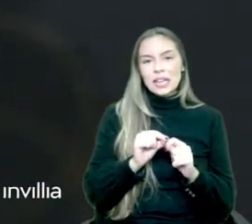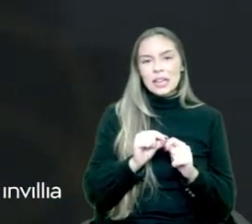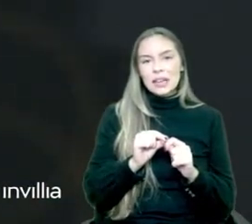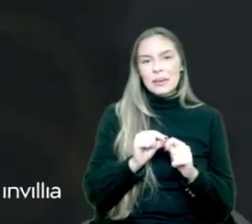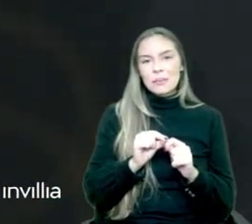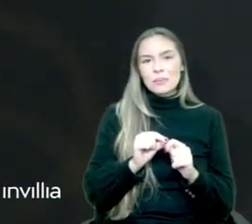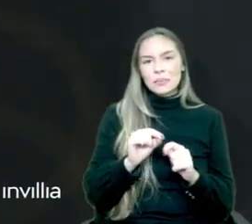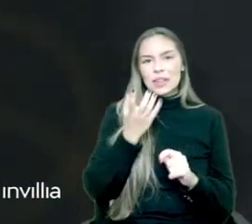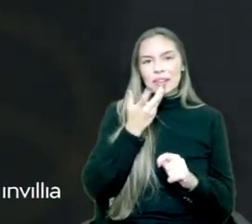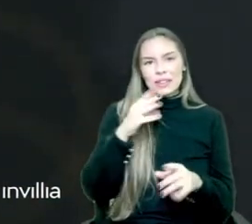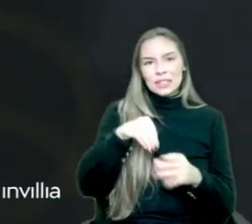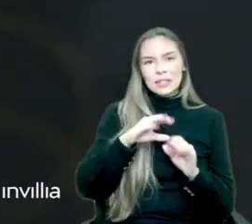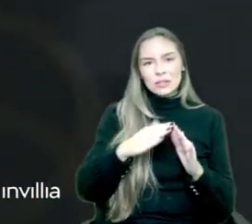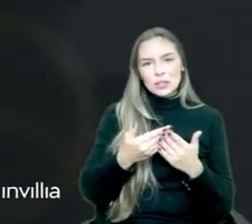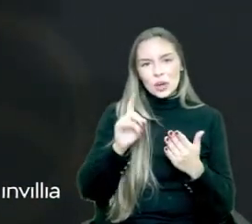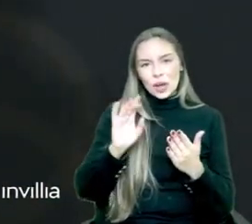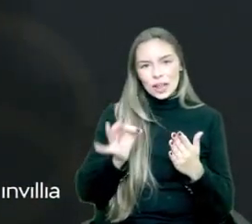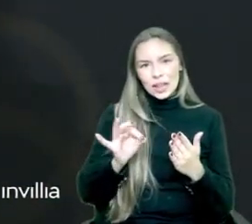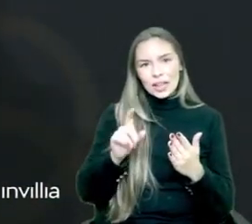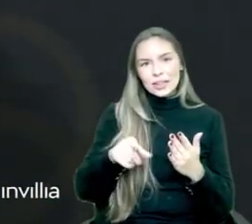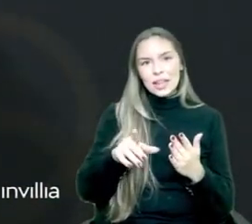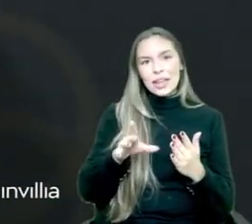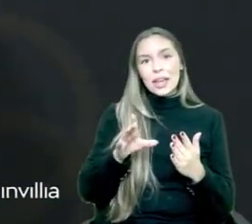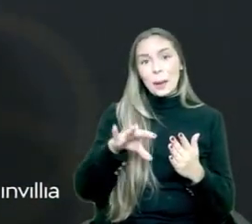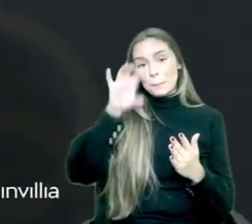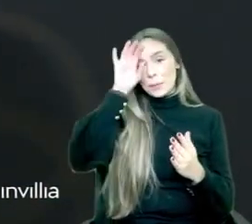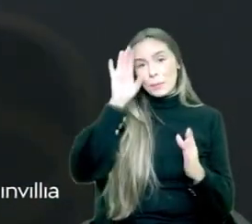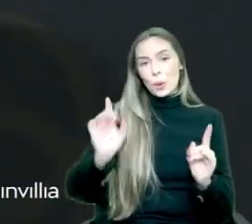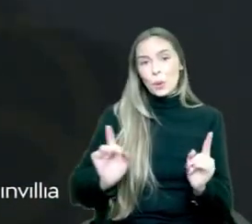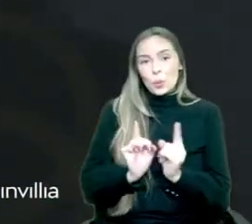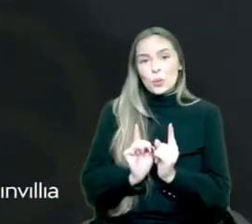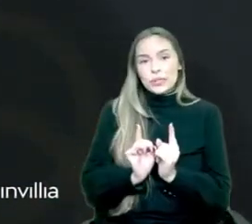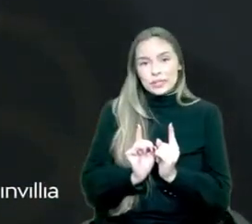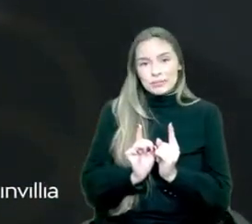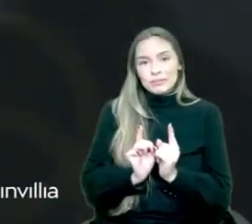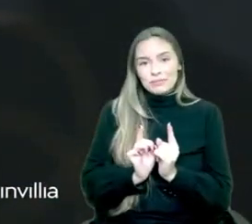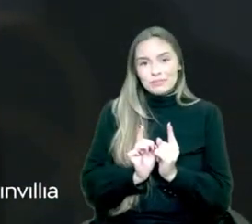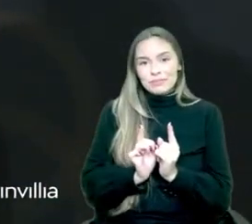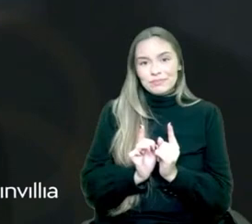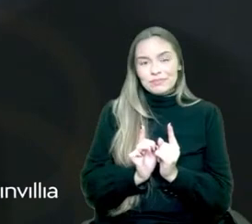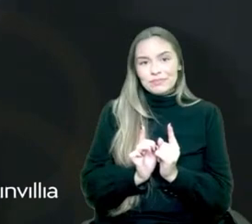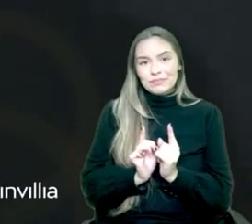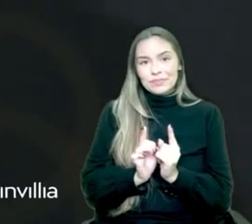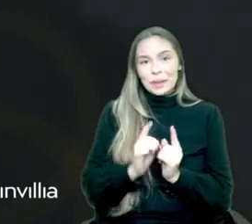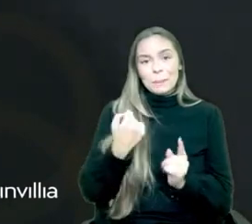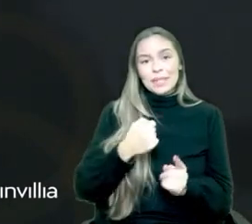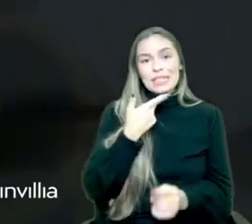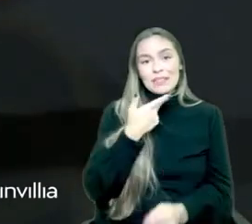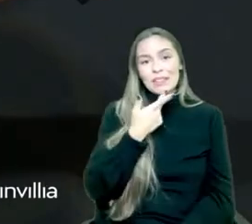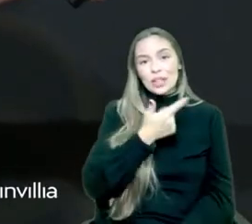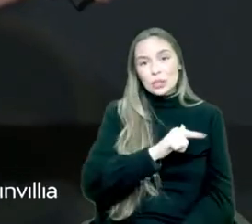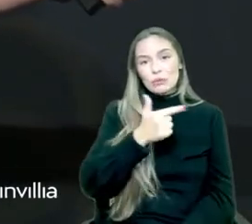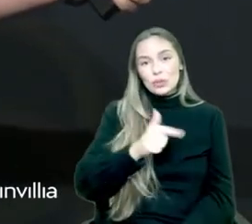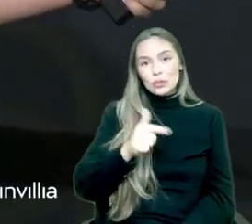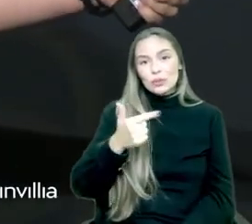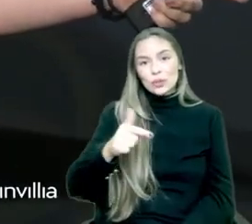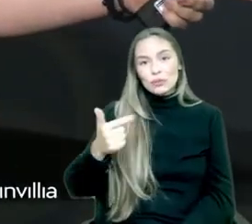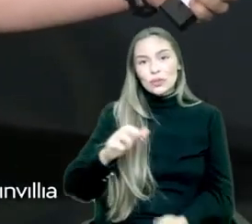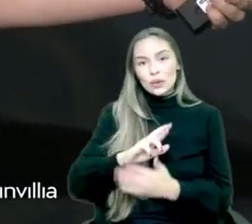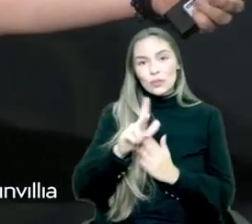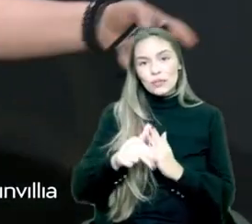They have a short memory. Very short. You have to repeat things a lot. Large context